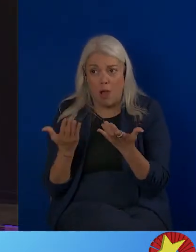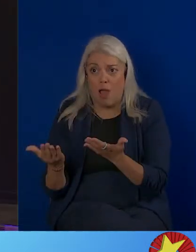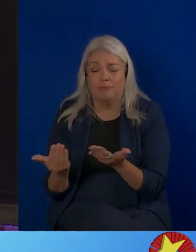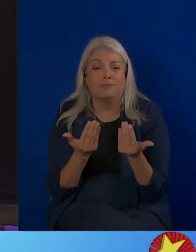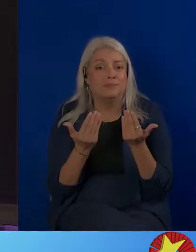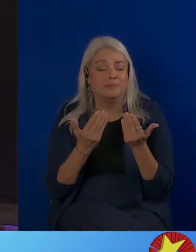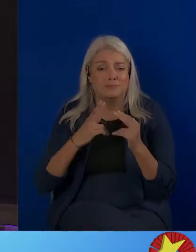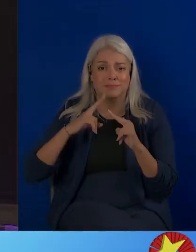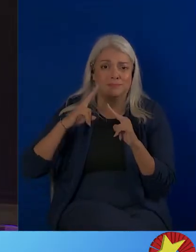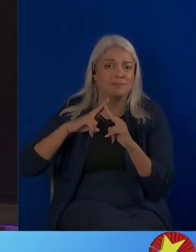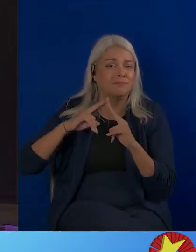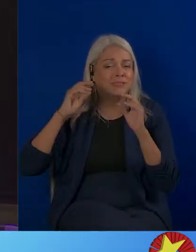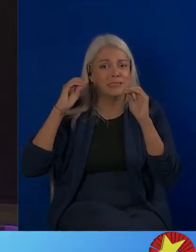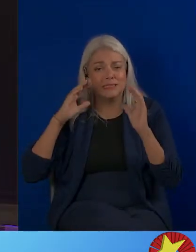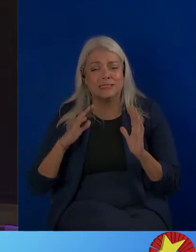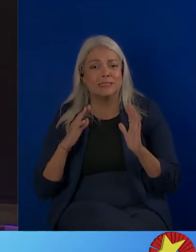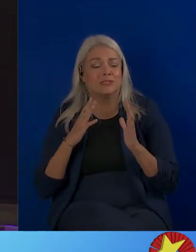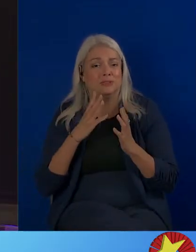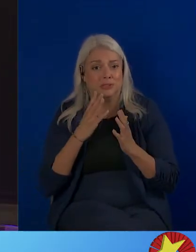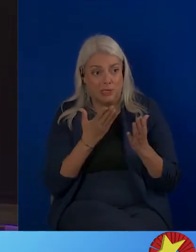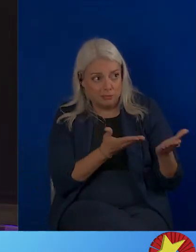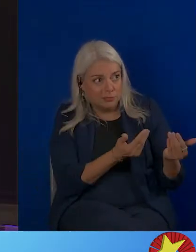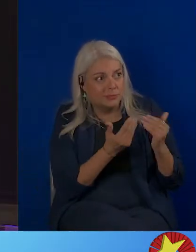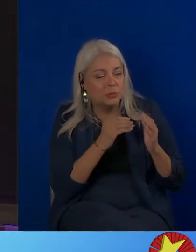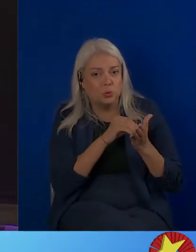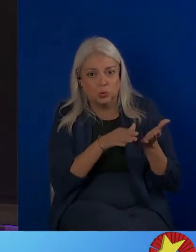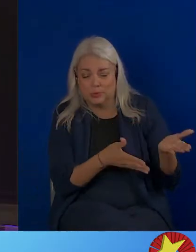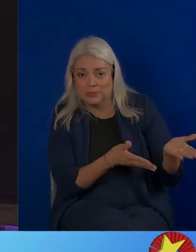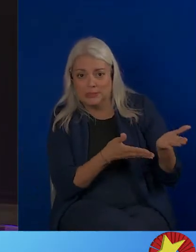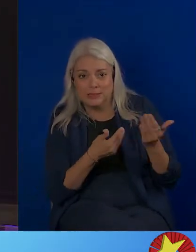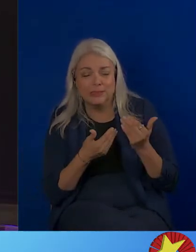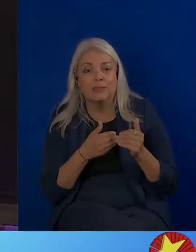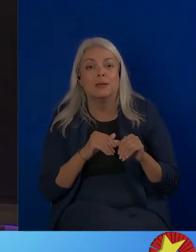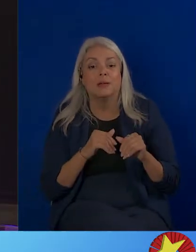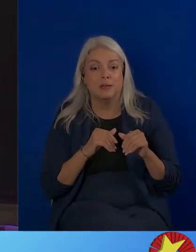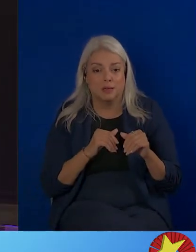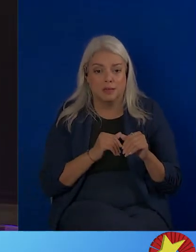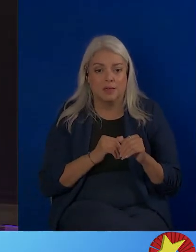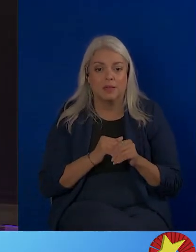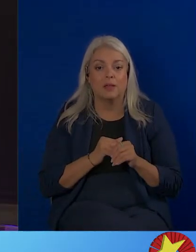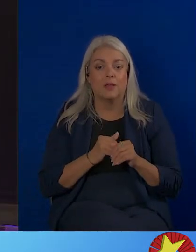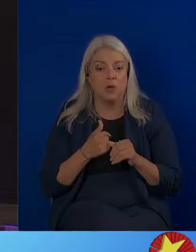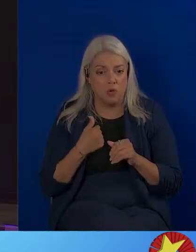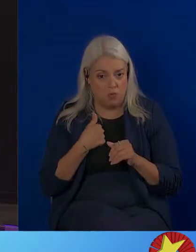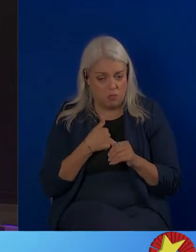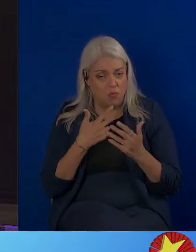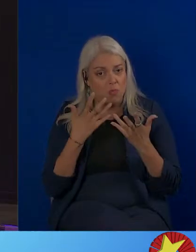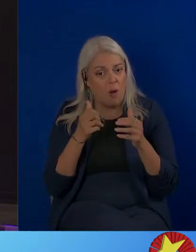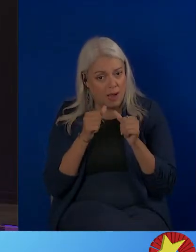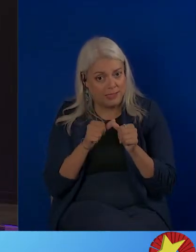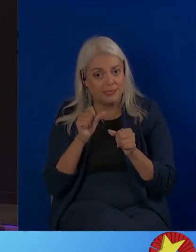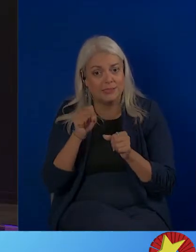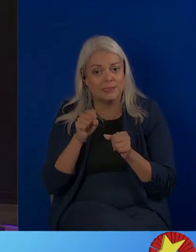in as many students as possible. We do want to do that, and we want to continue to do